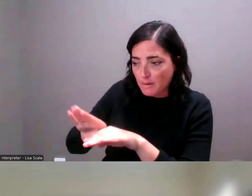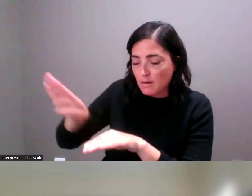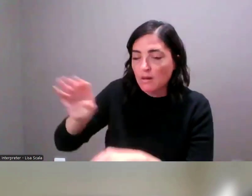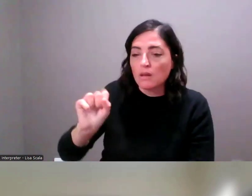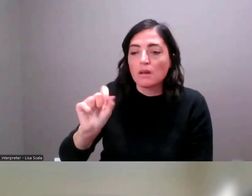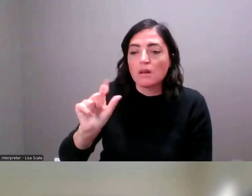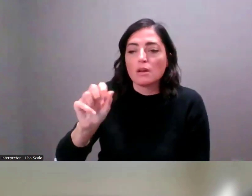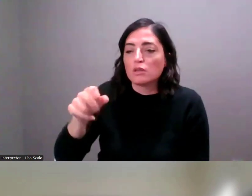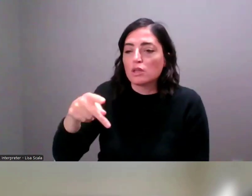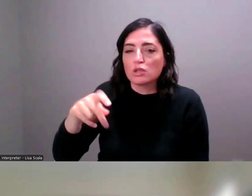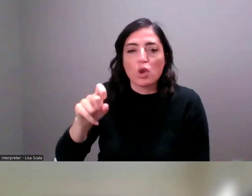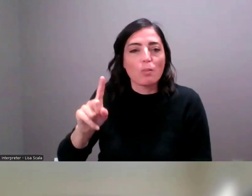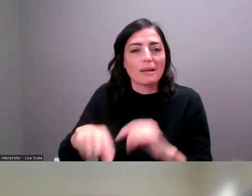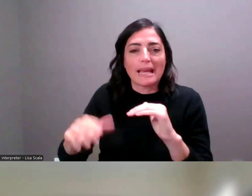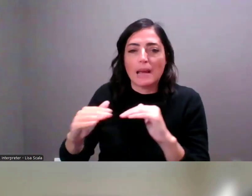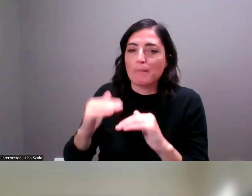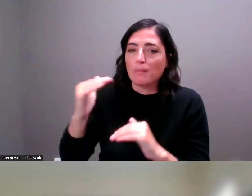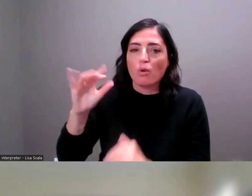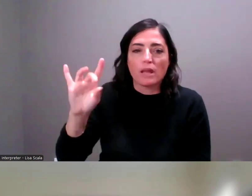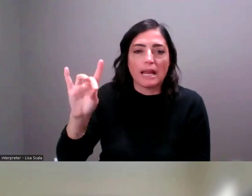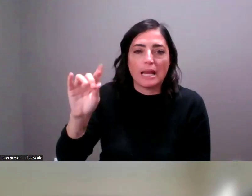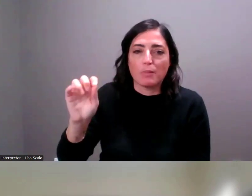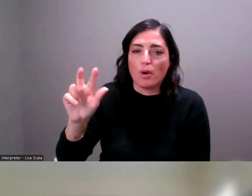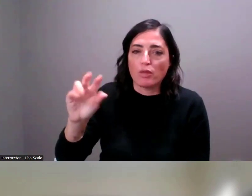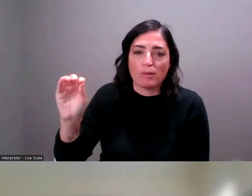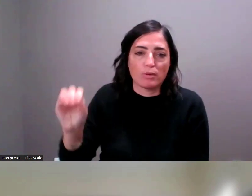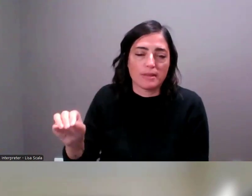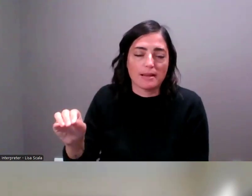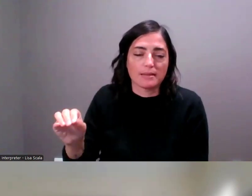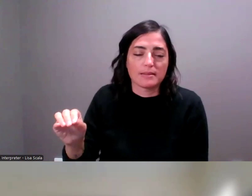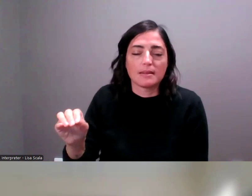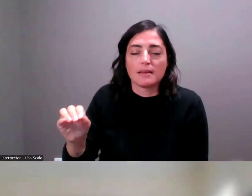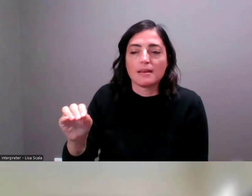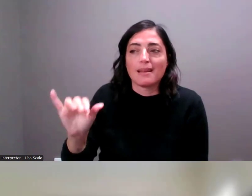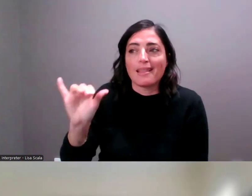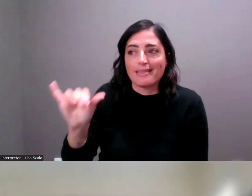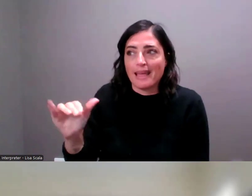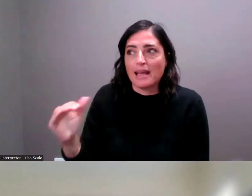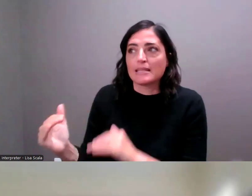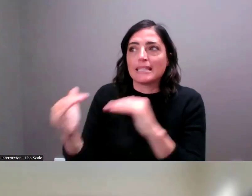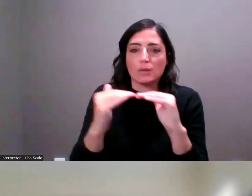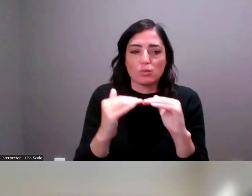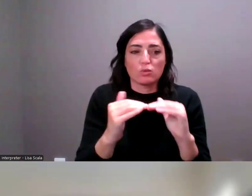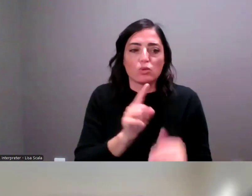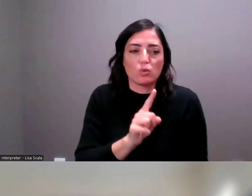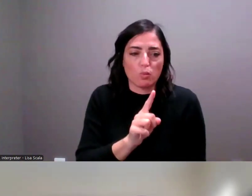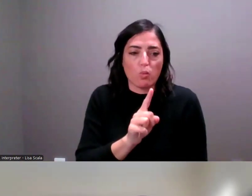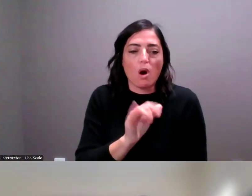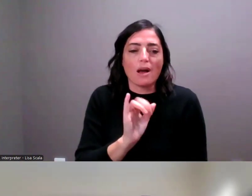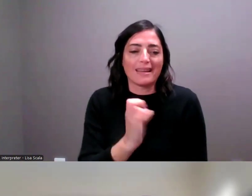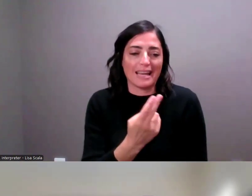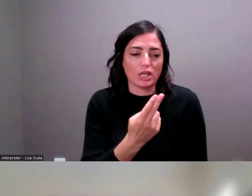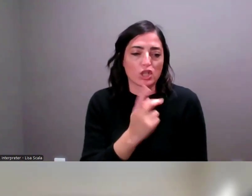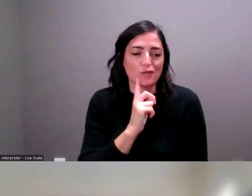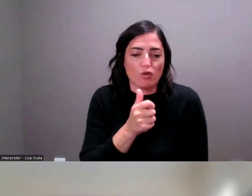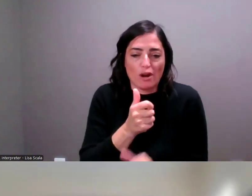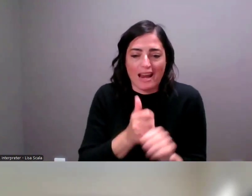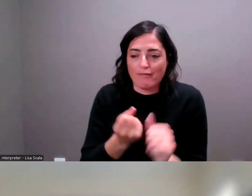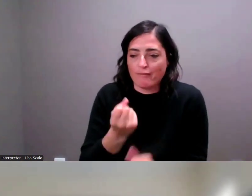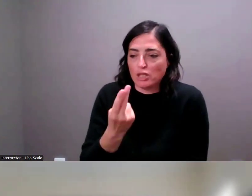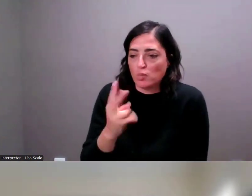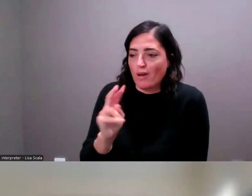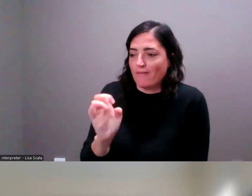slope not exceed 8.3%, which translates to one inch of rise for every 12 inches of